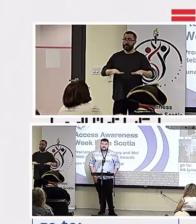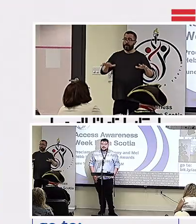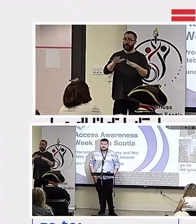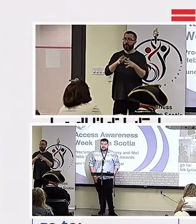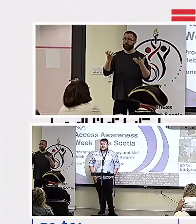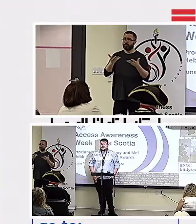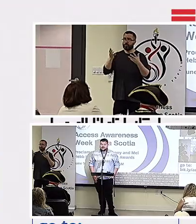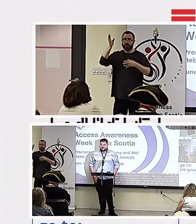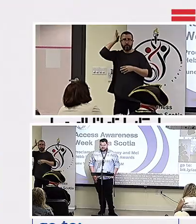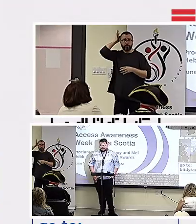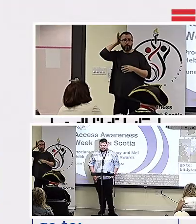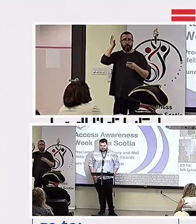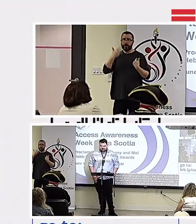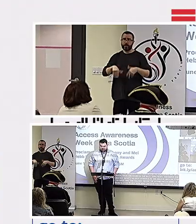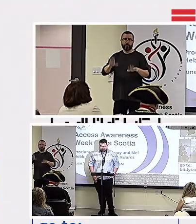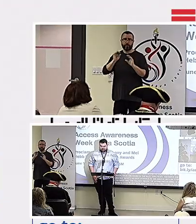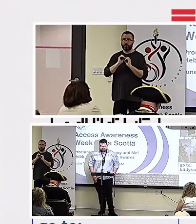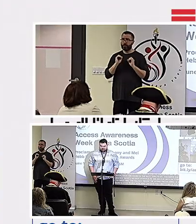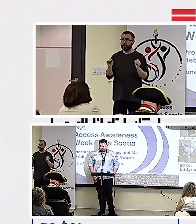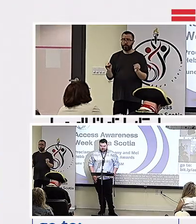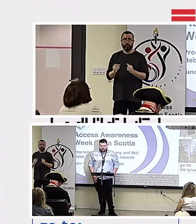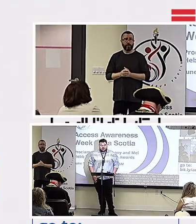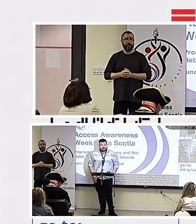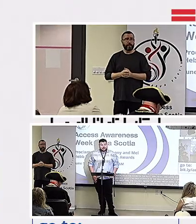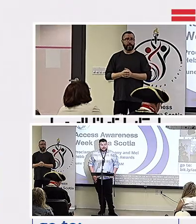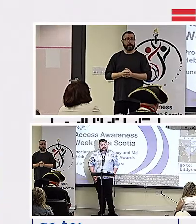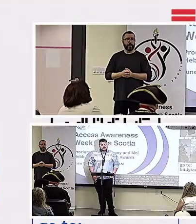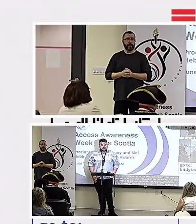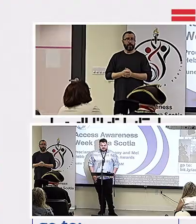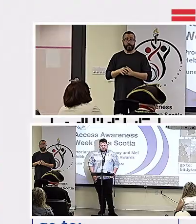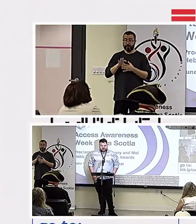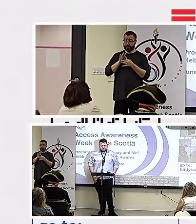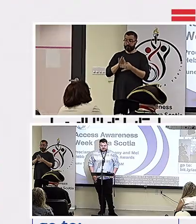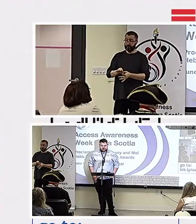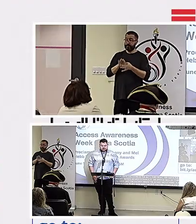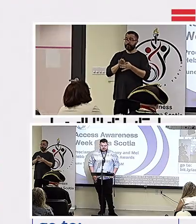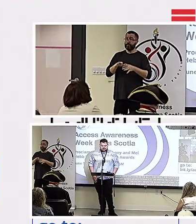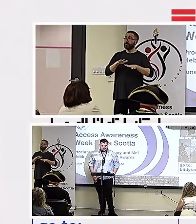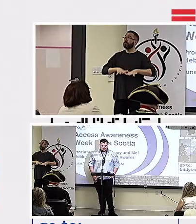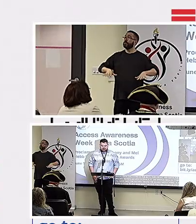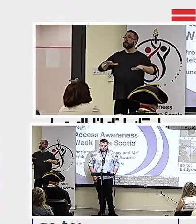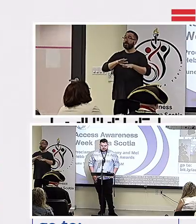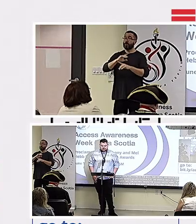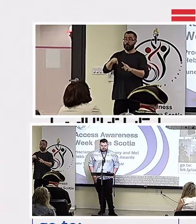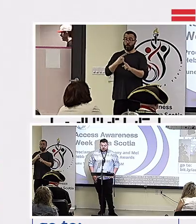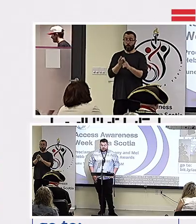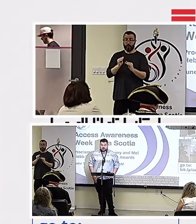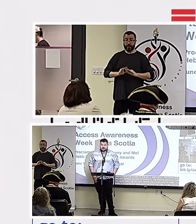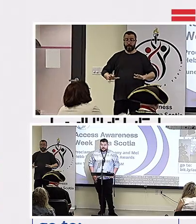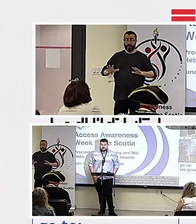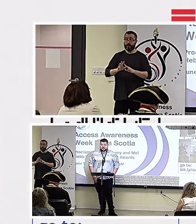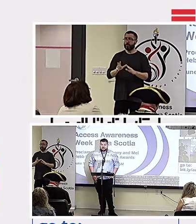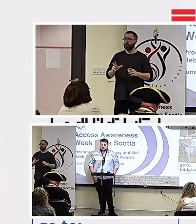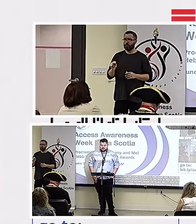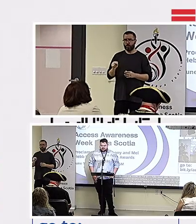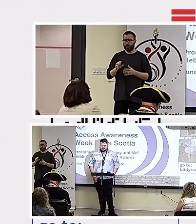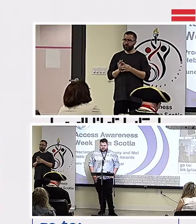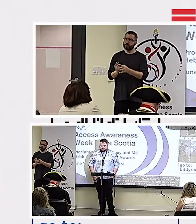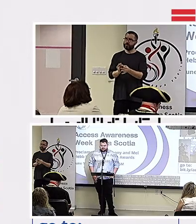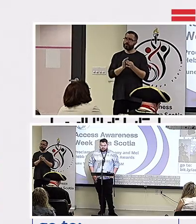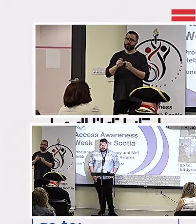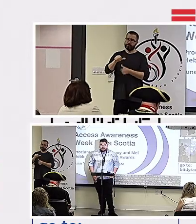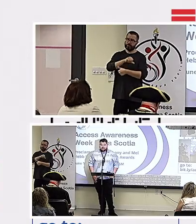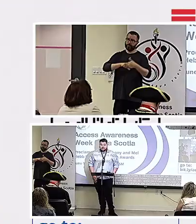and unceded territory of the Mi'kmaq people. Our connection to this place is not just about the land, but about our relationship with each